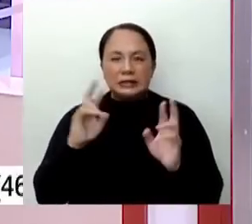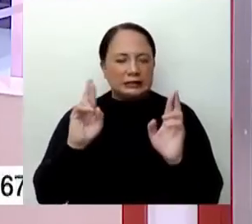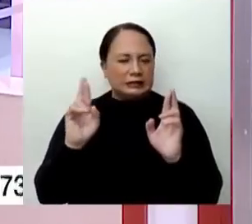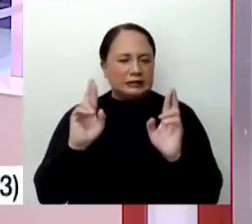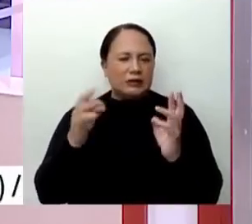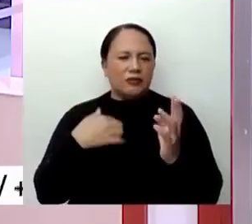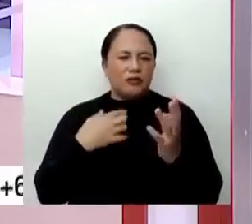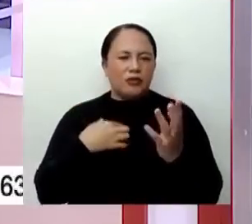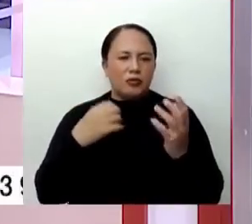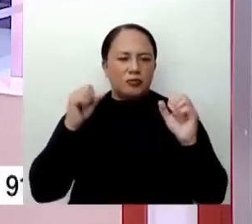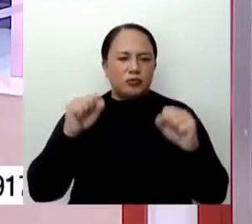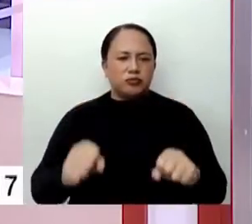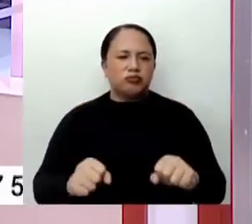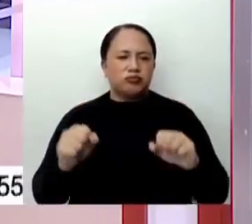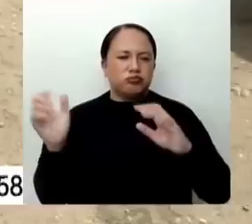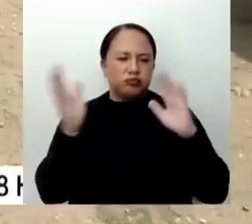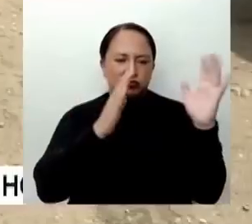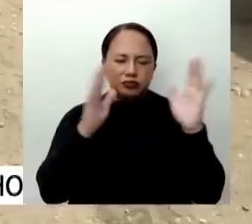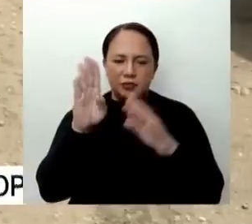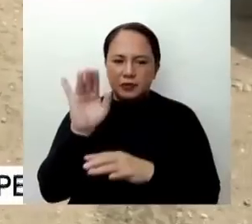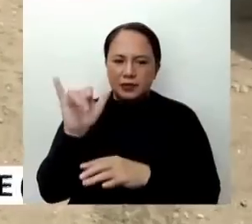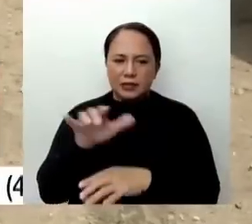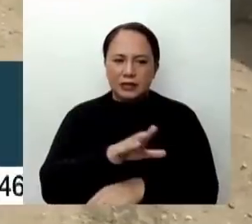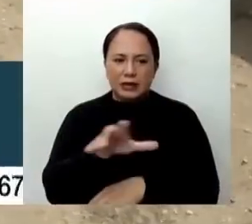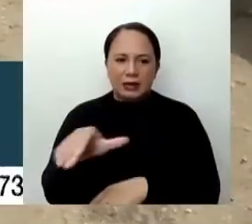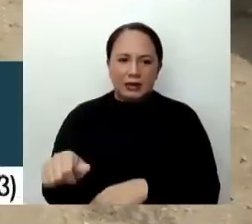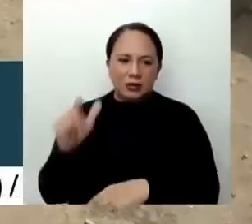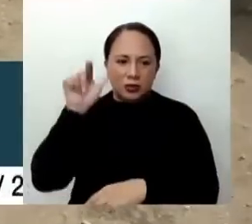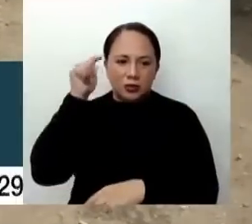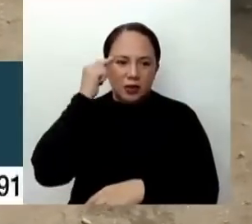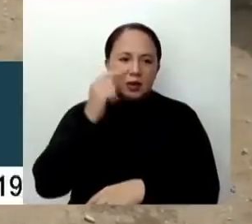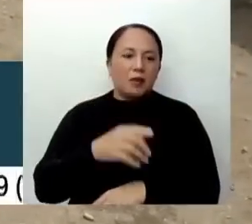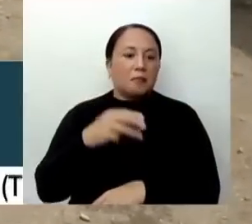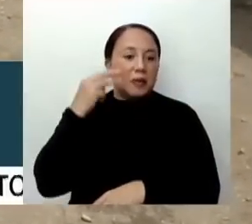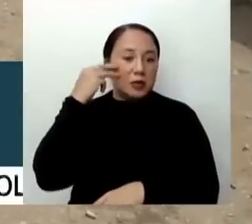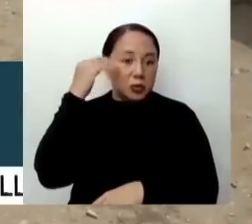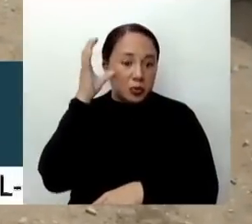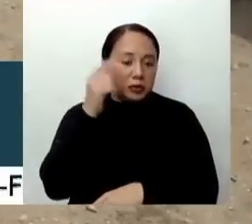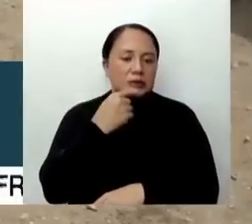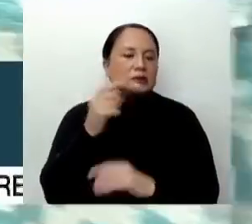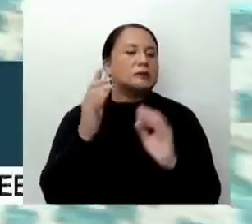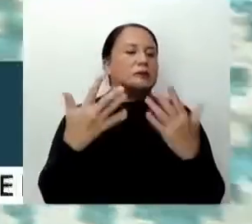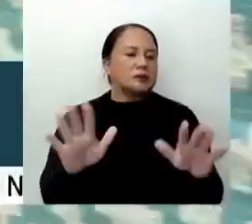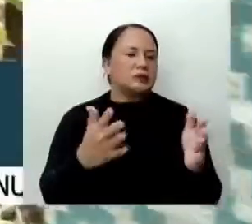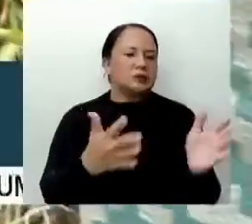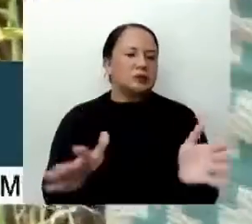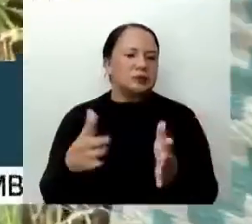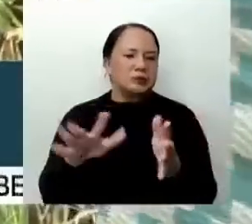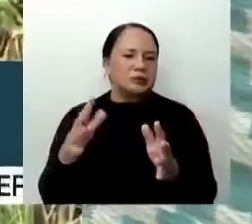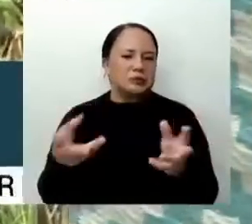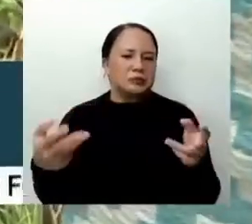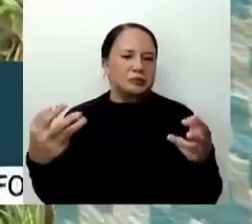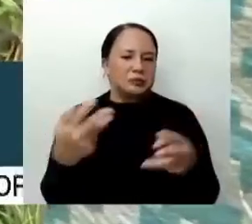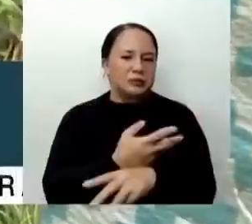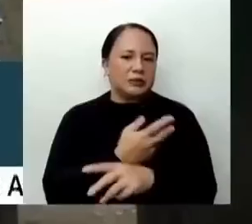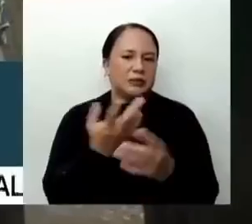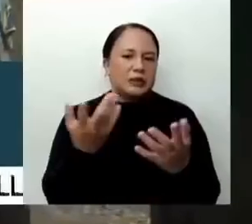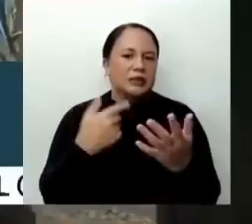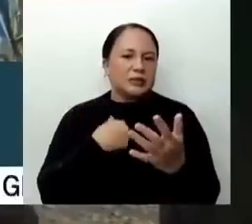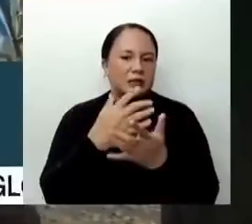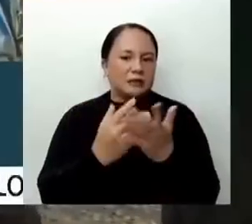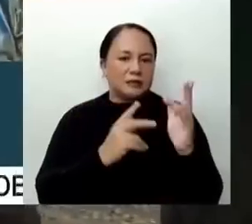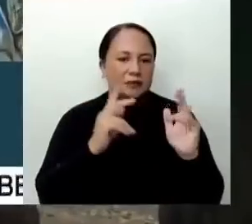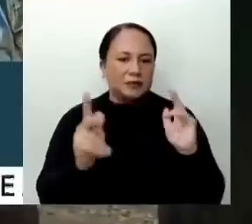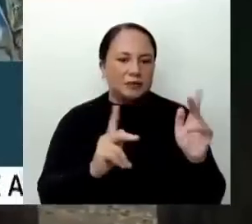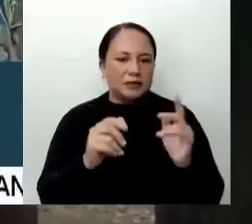of Typhoon Betty. Cagayan Governor Manuel Camba says they are prepared for the worst. He says some residents in Santa Ana